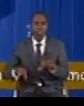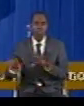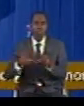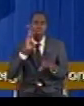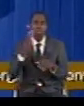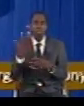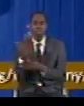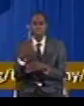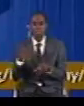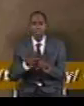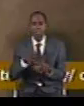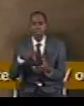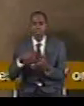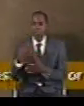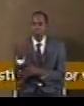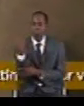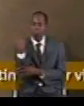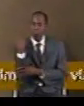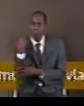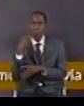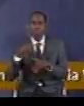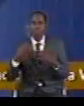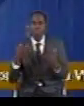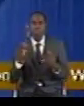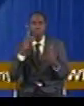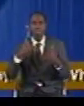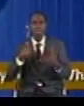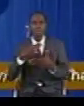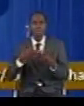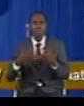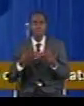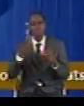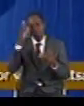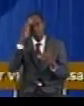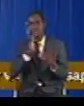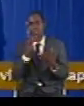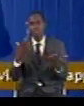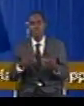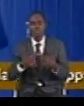today, she has a story to tell us. The father is here to confirm that.